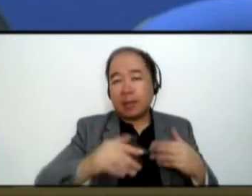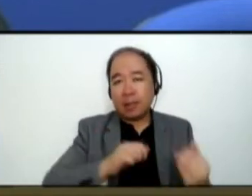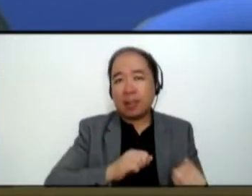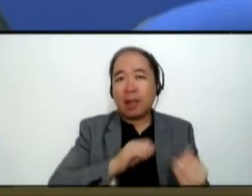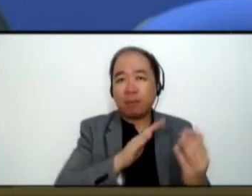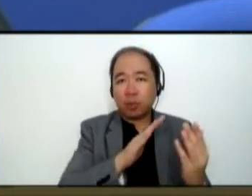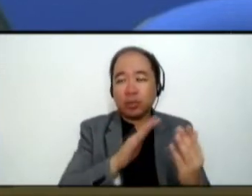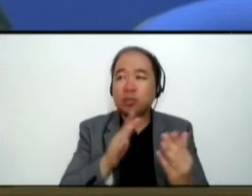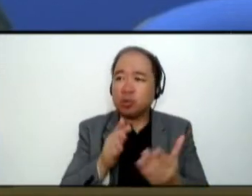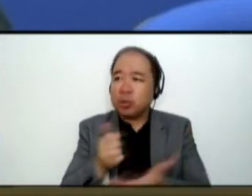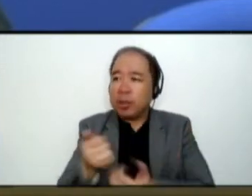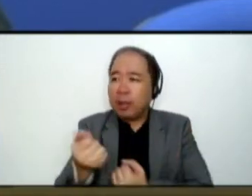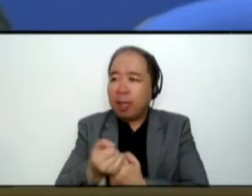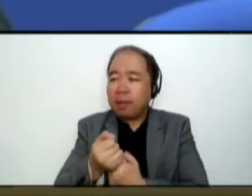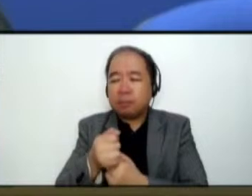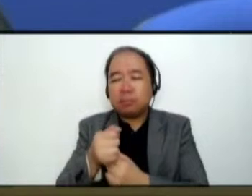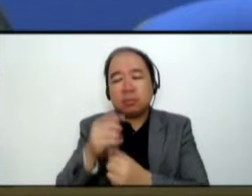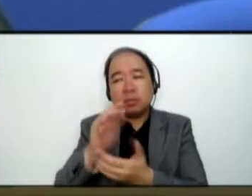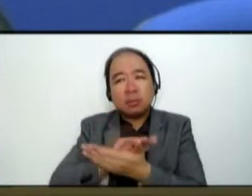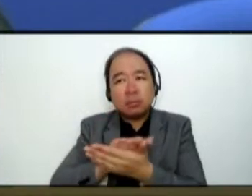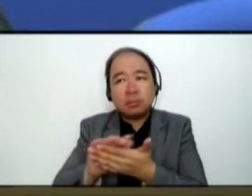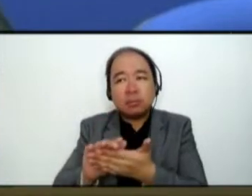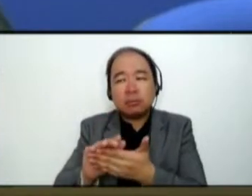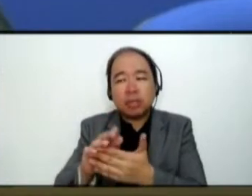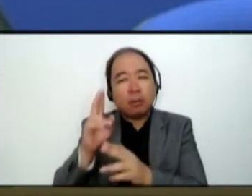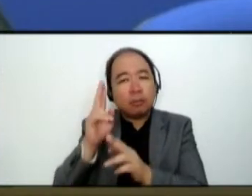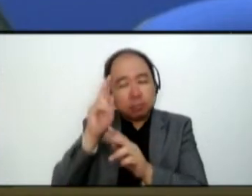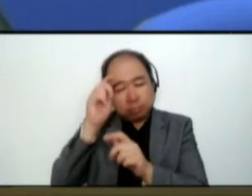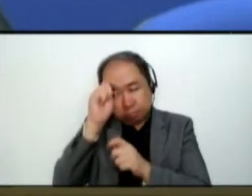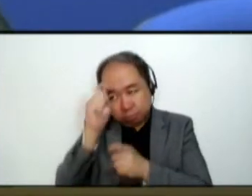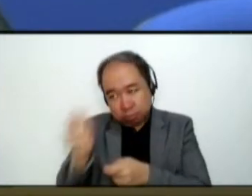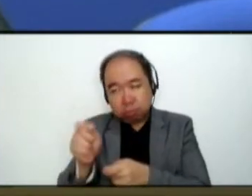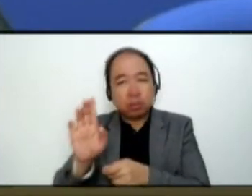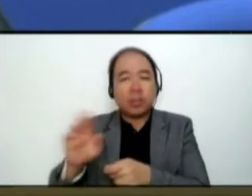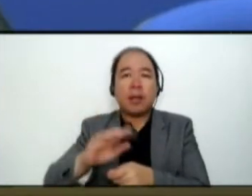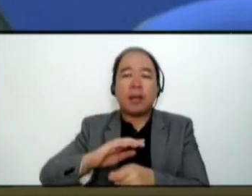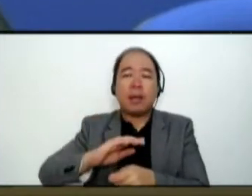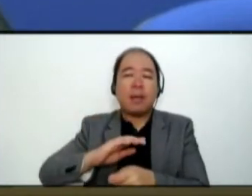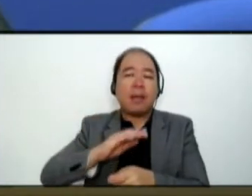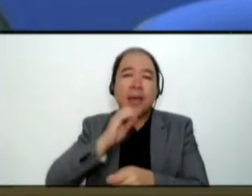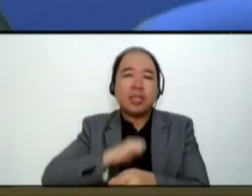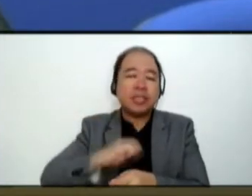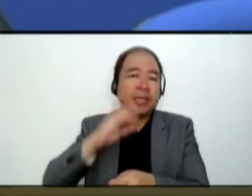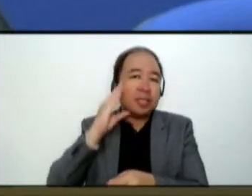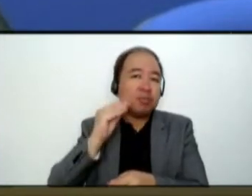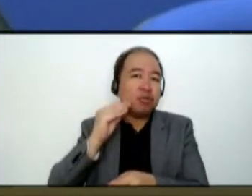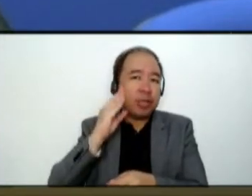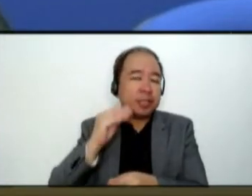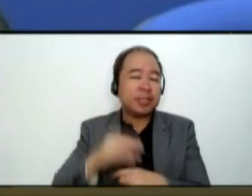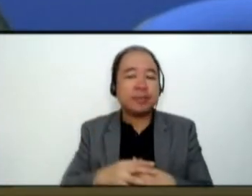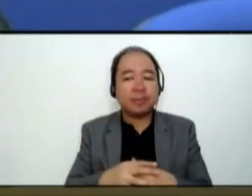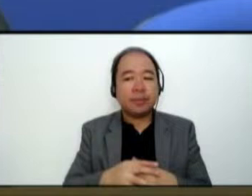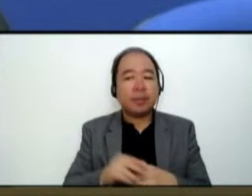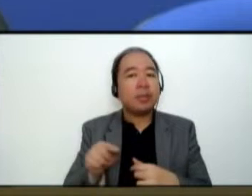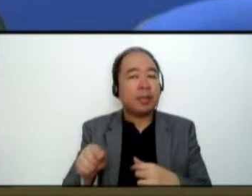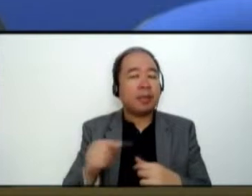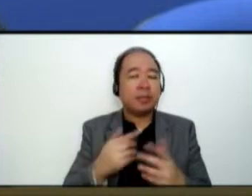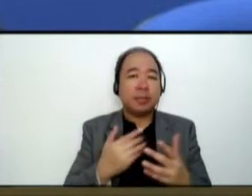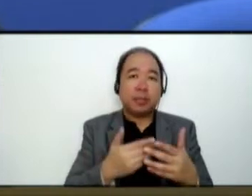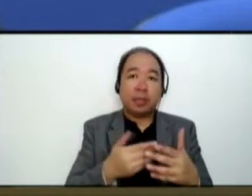aging, recognizing that building an ideal old age starts from early life.